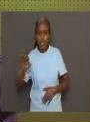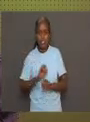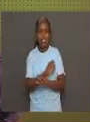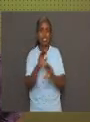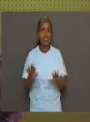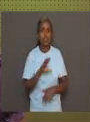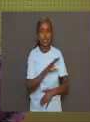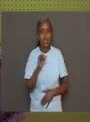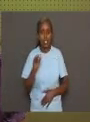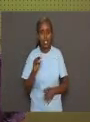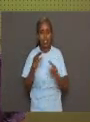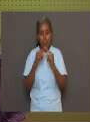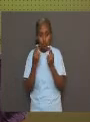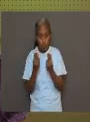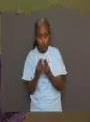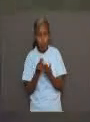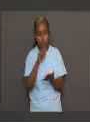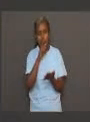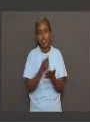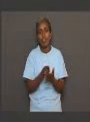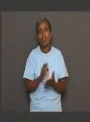and for grouped data.